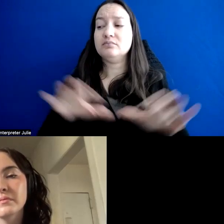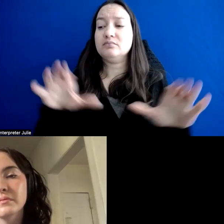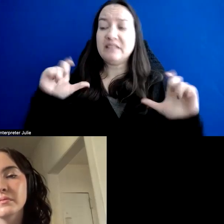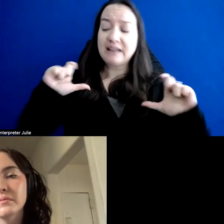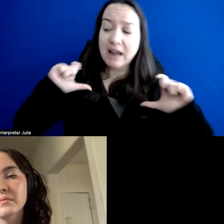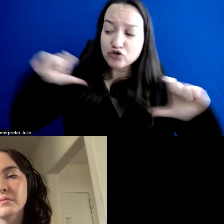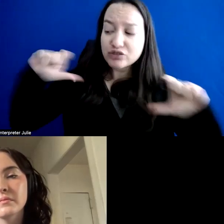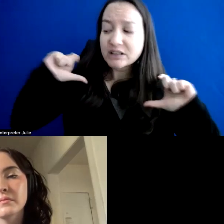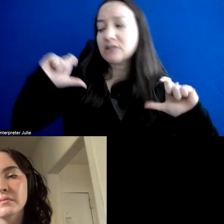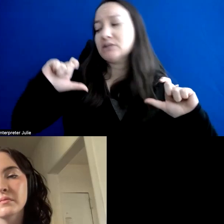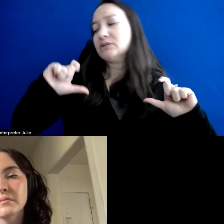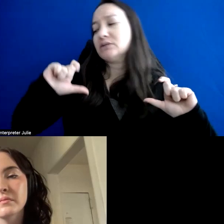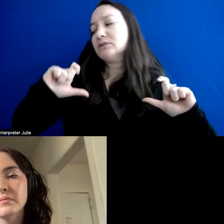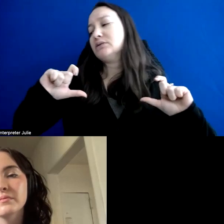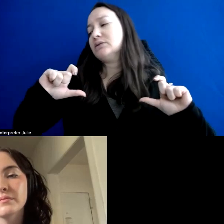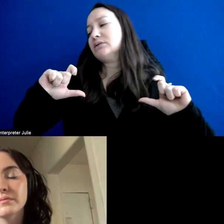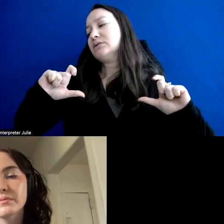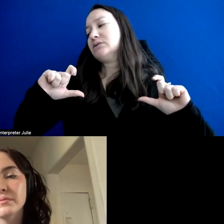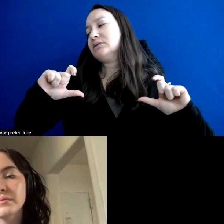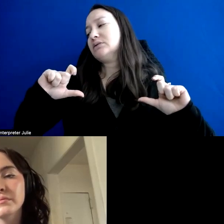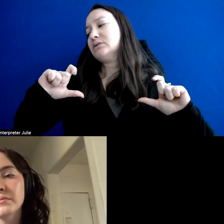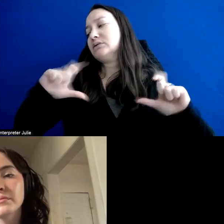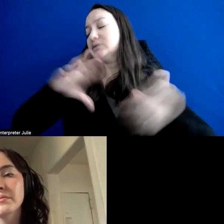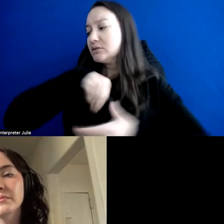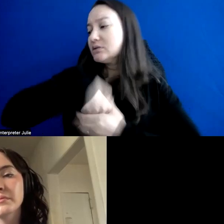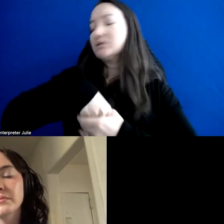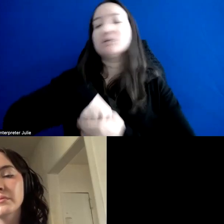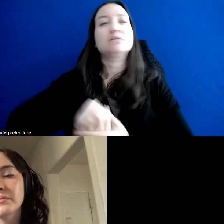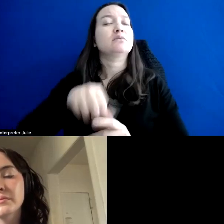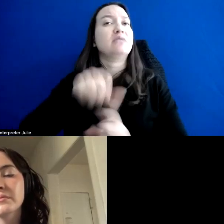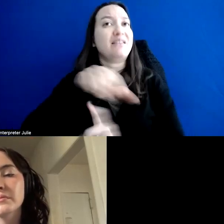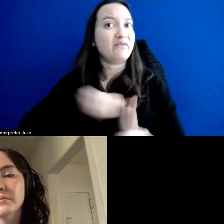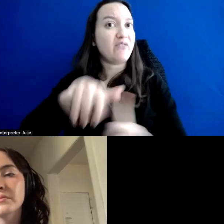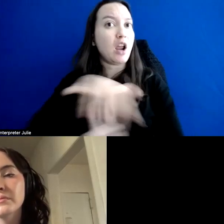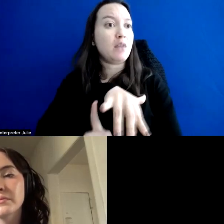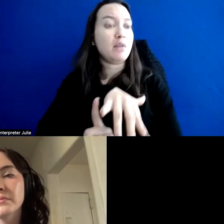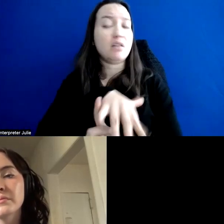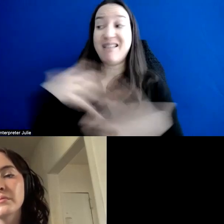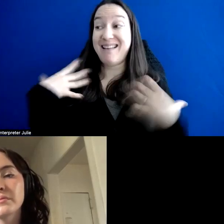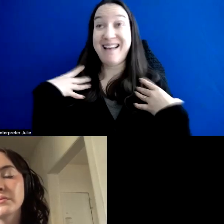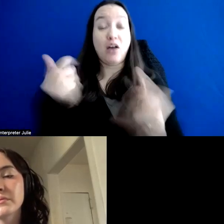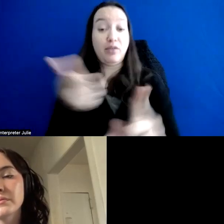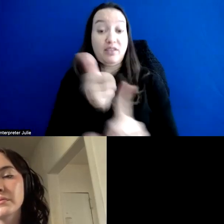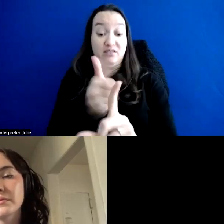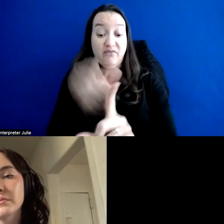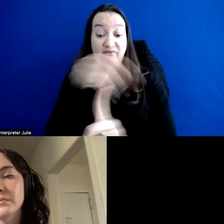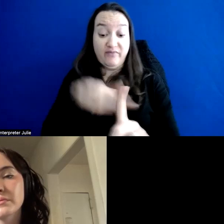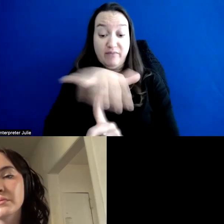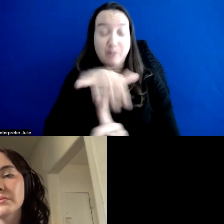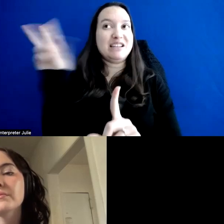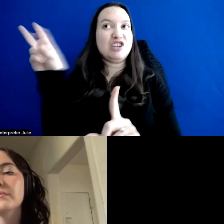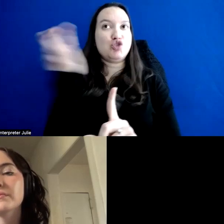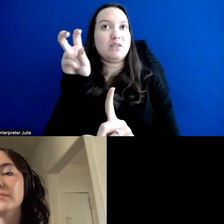to see ourselves as part of the environment and our health as being an environmental issue